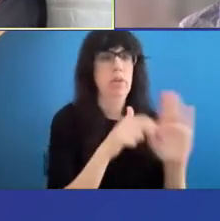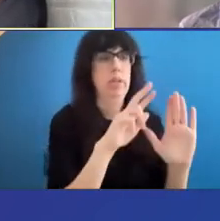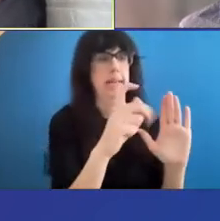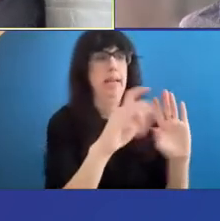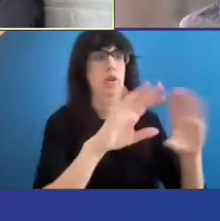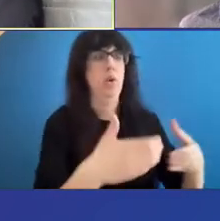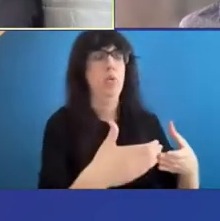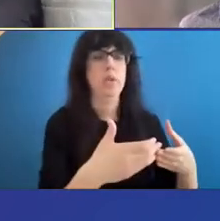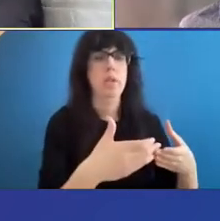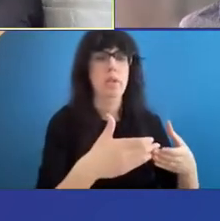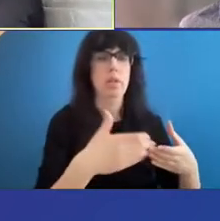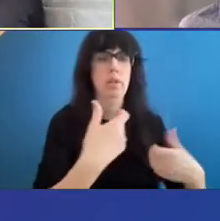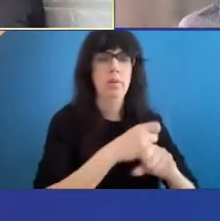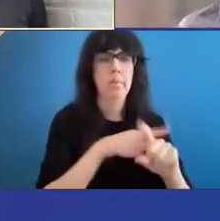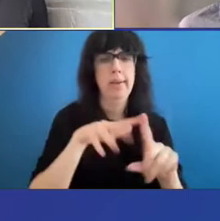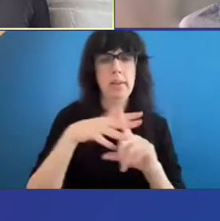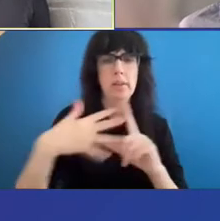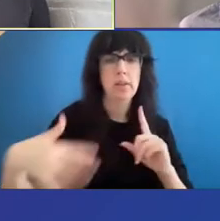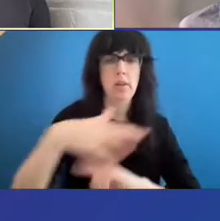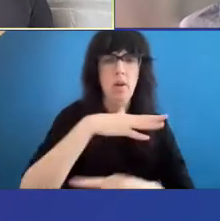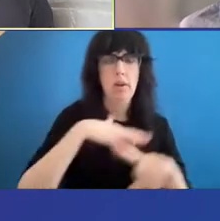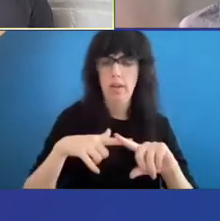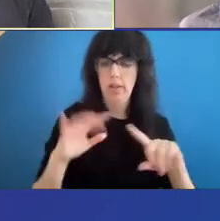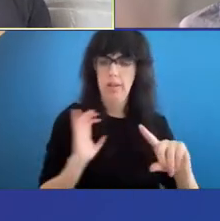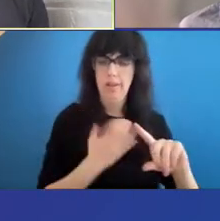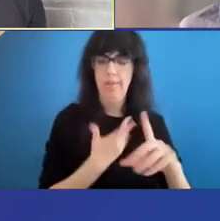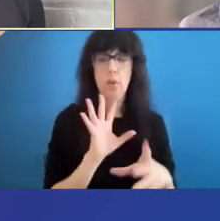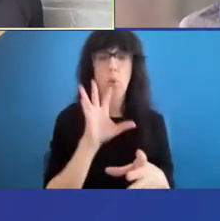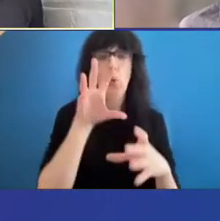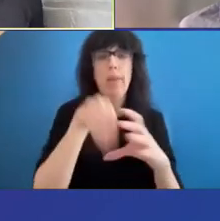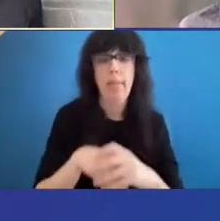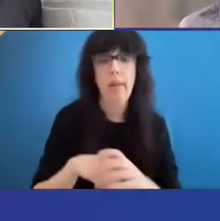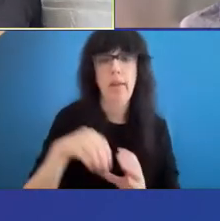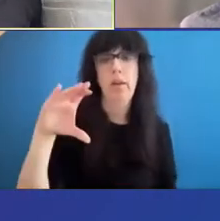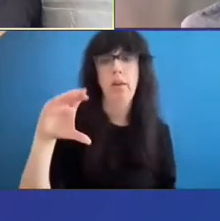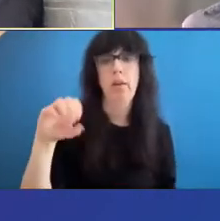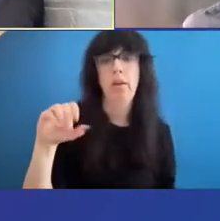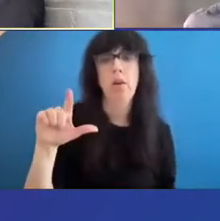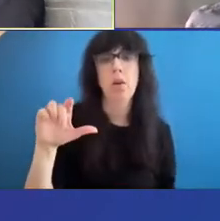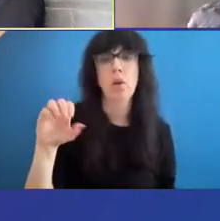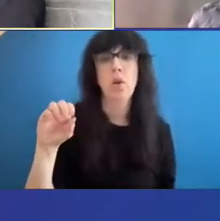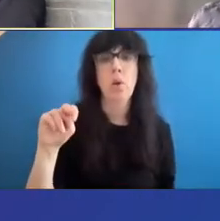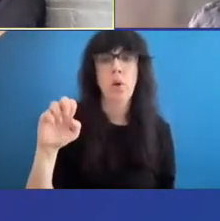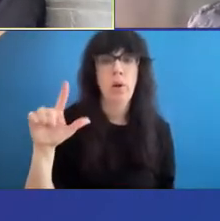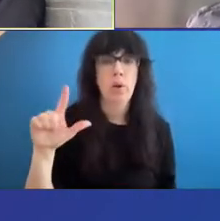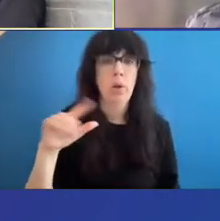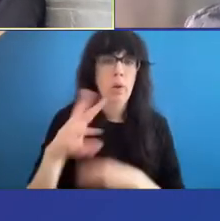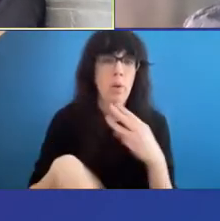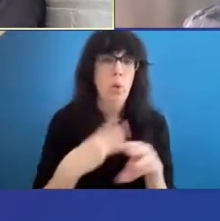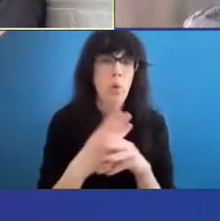contextualizes ourselves within the colonialist world.